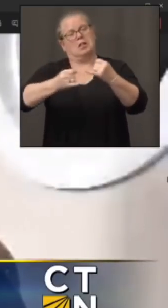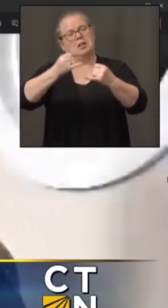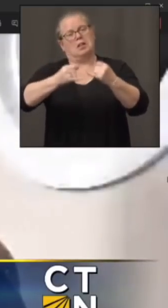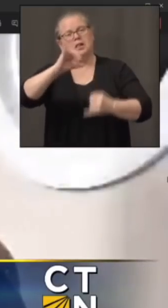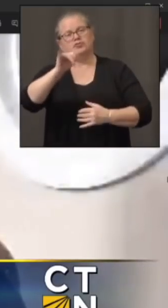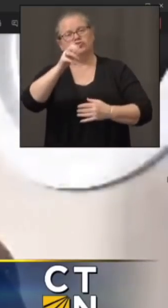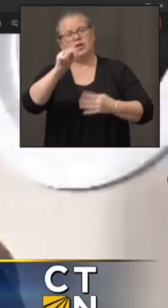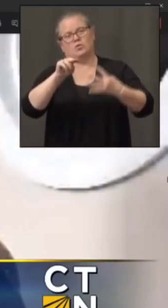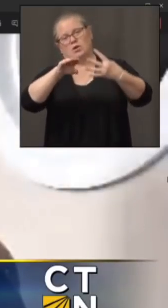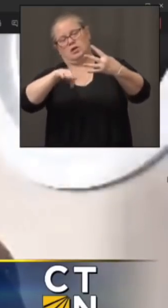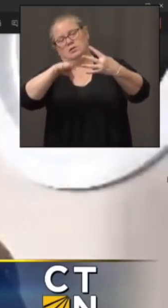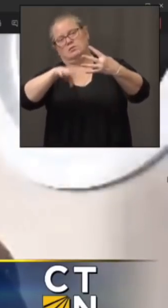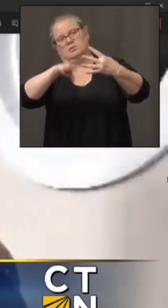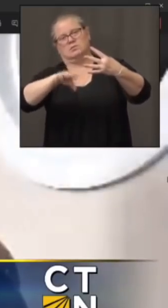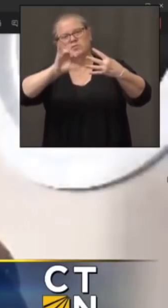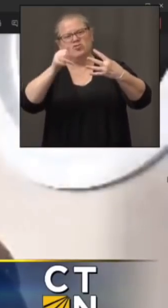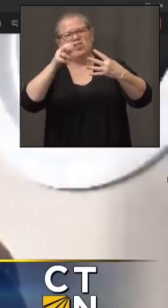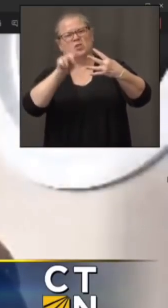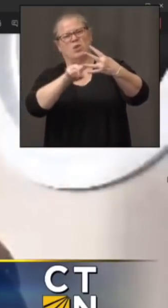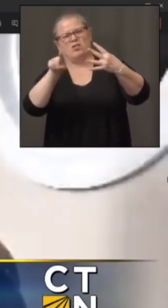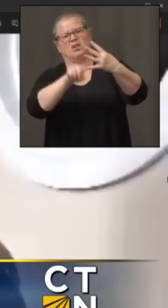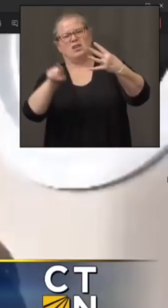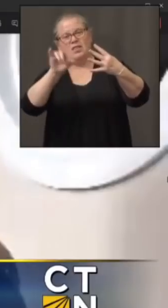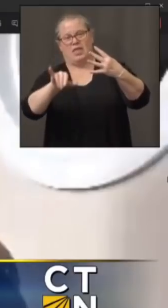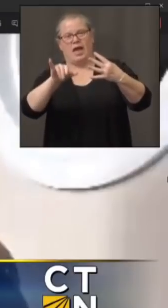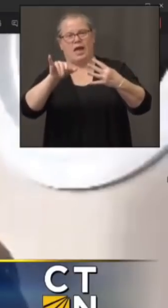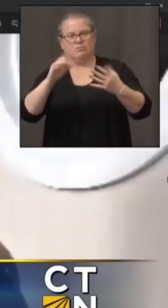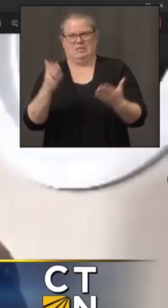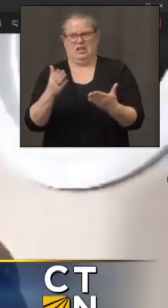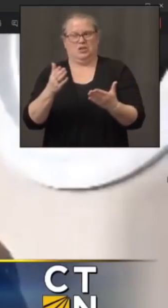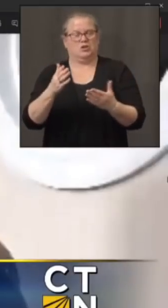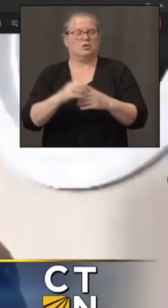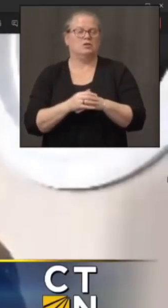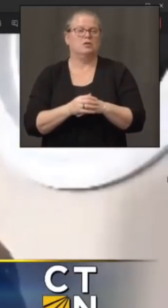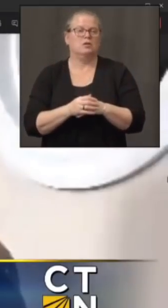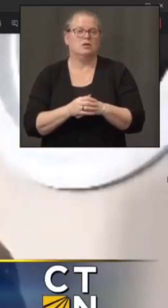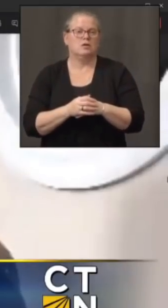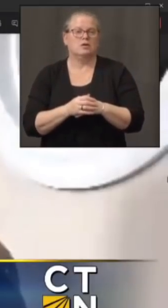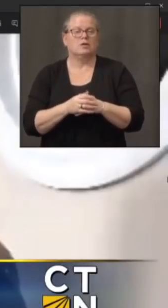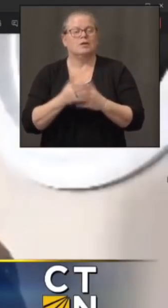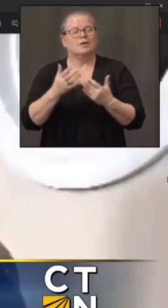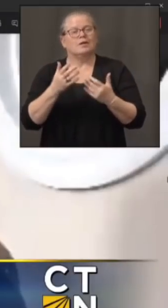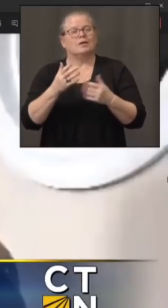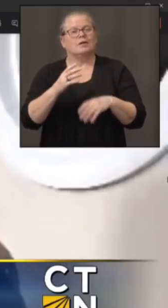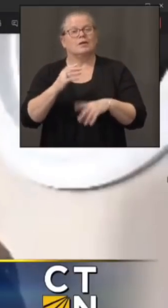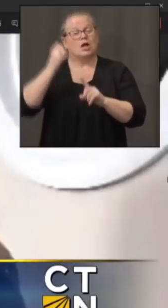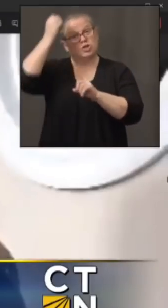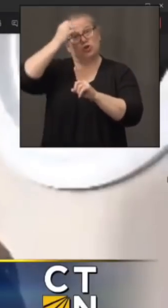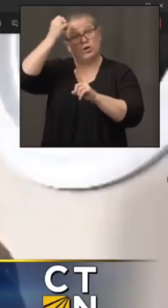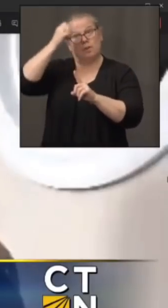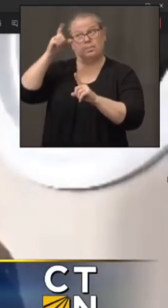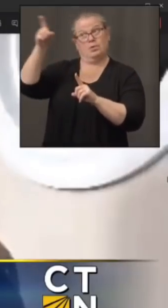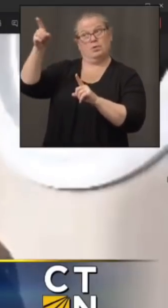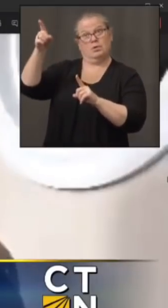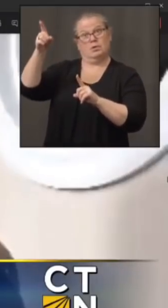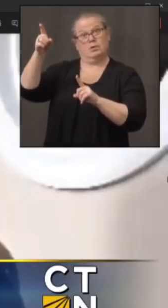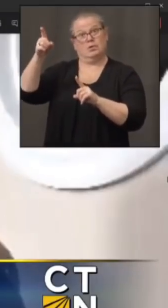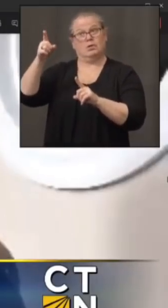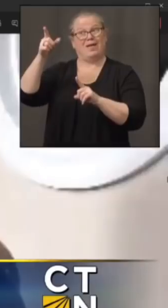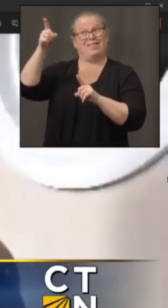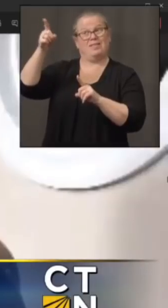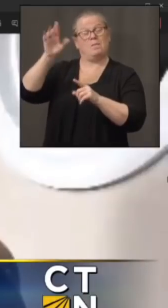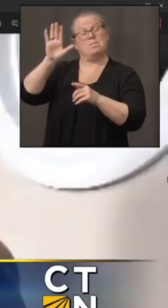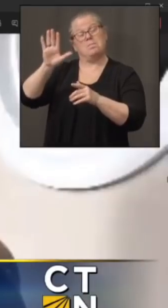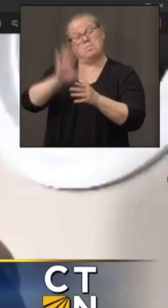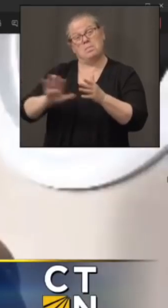would see the epidemic peak. We're about 3 to 4 weeks behind Europe, and so if you want to understand what our